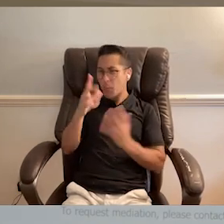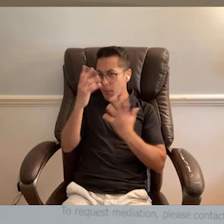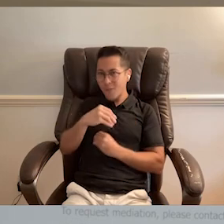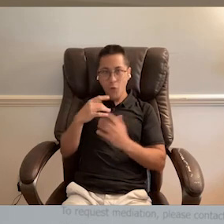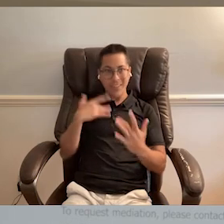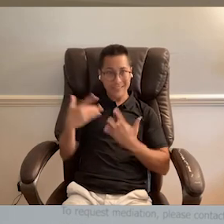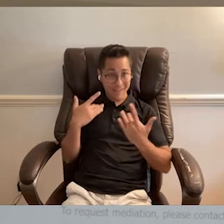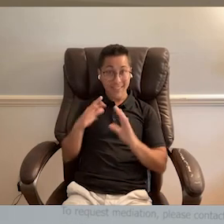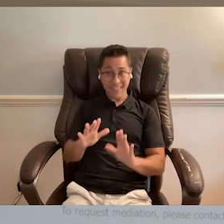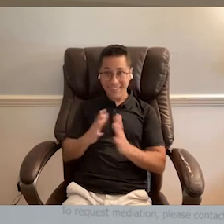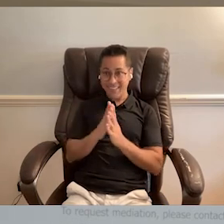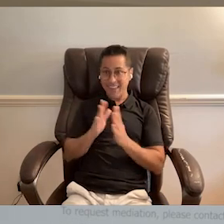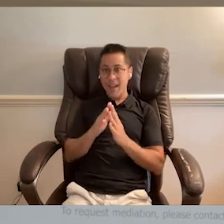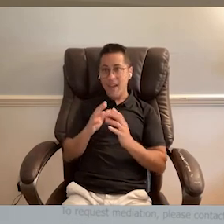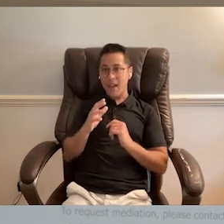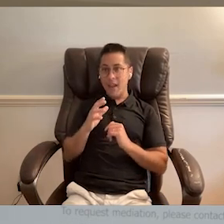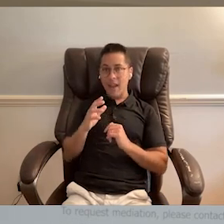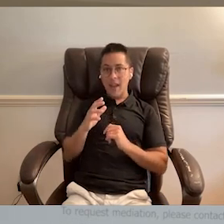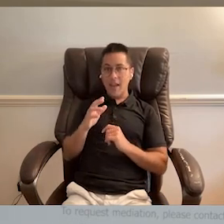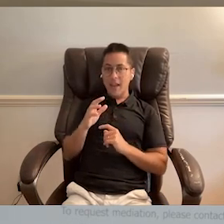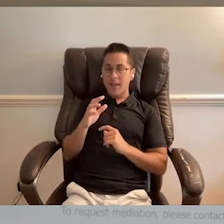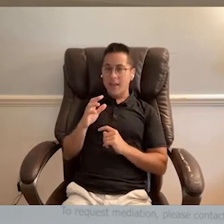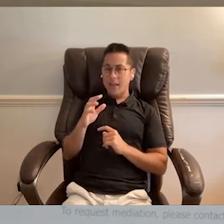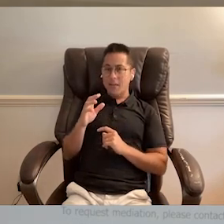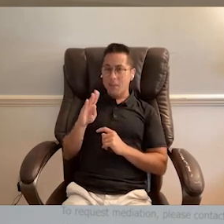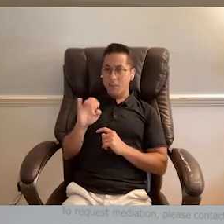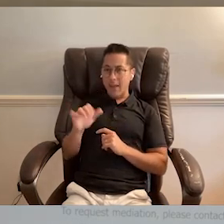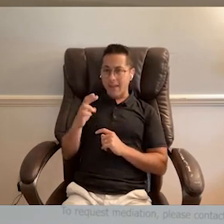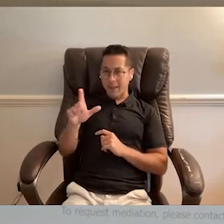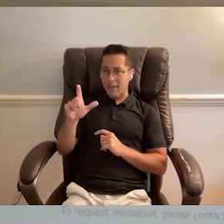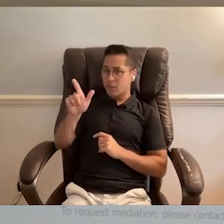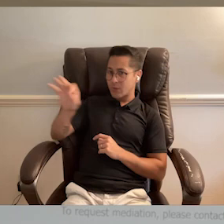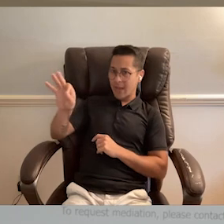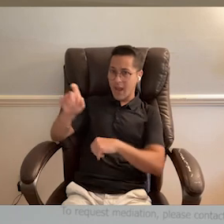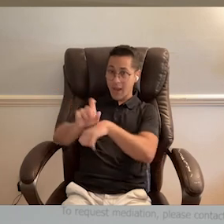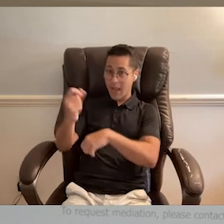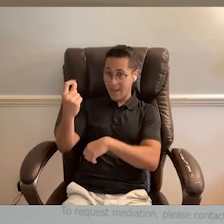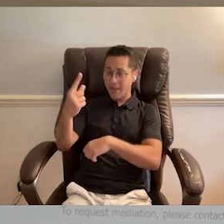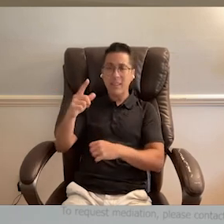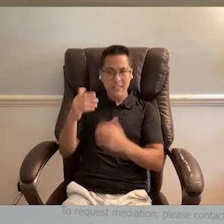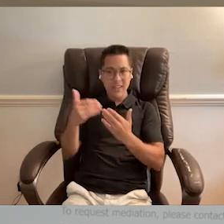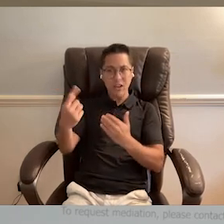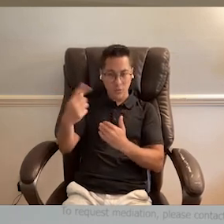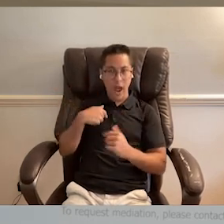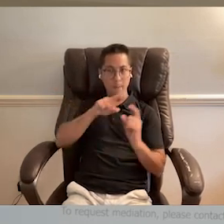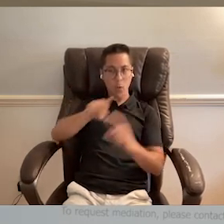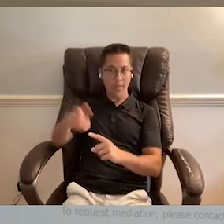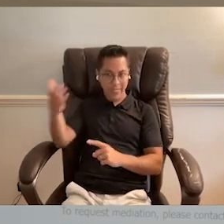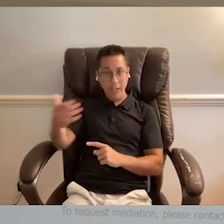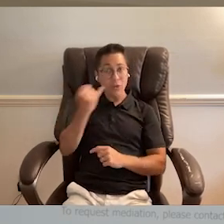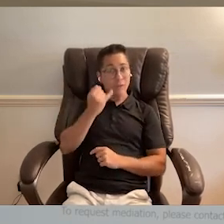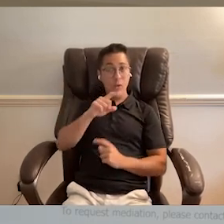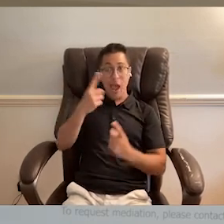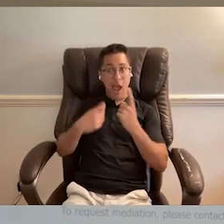In Bay Hill 29 at 11 o'clock is our next one. I'm headed there. So if you want to ask me individual